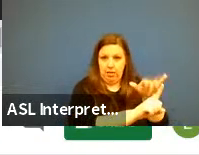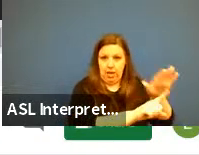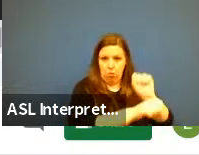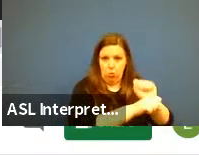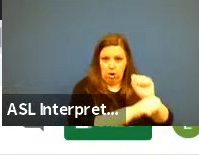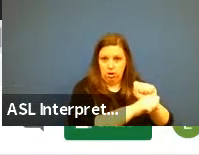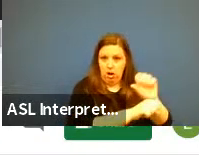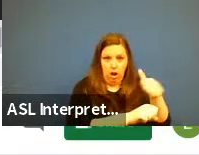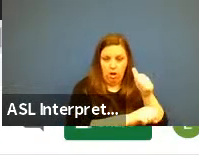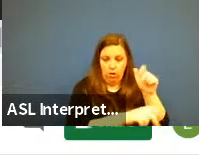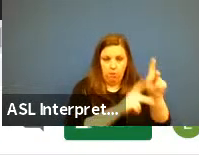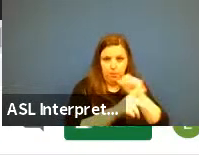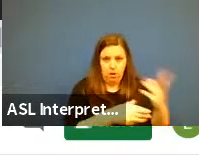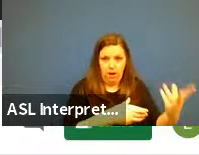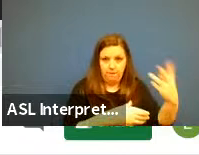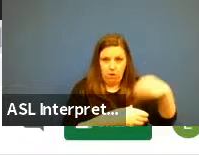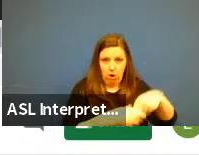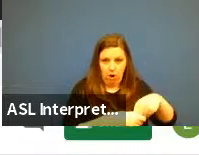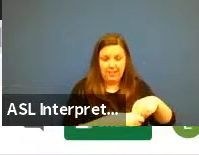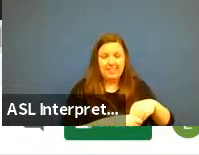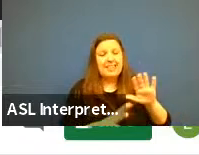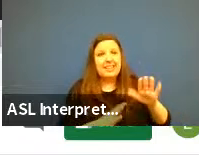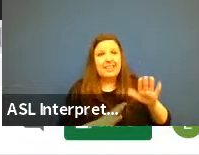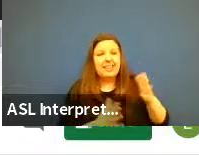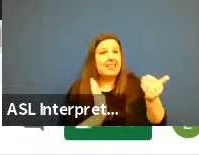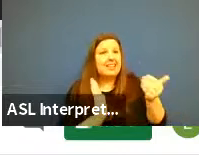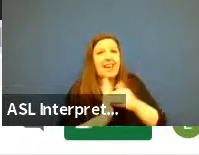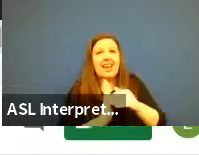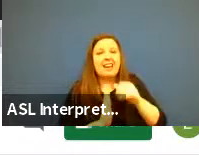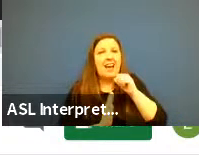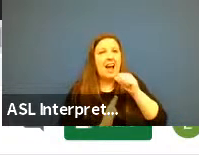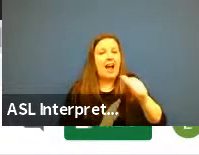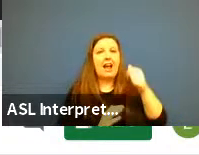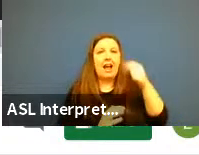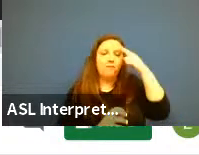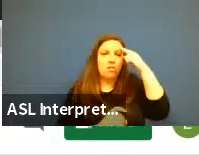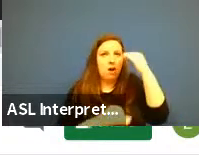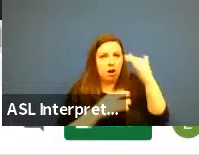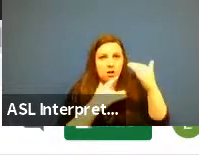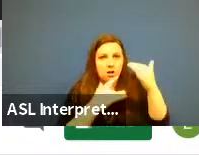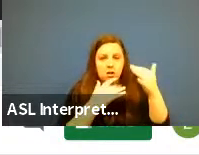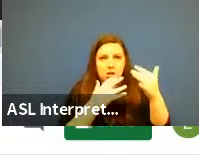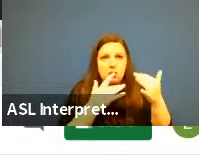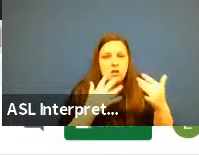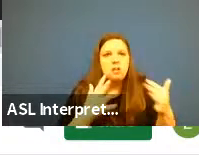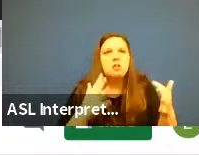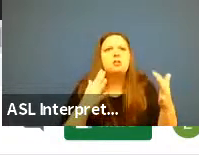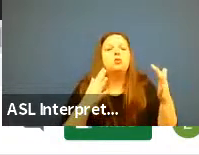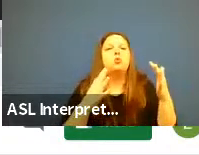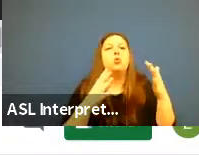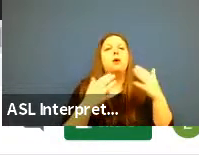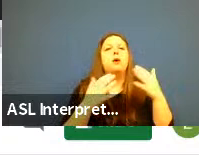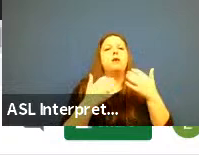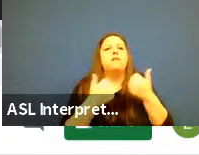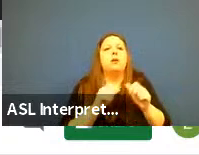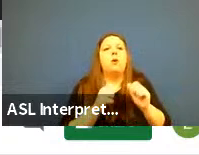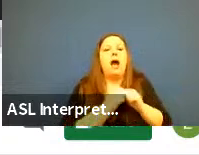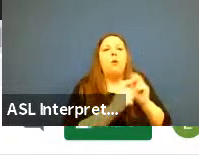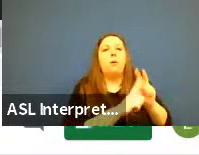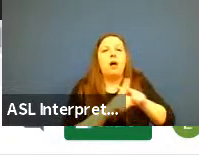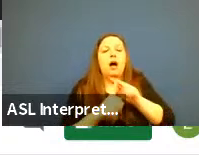I haven't thought through this long enough to figure out how it applies to all committees. May I make an